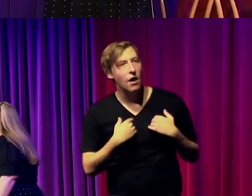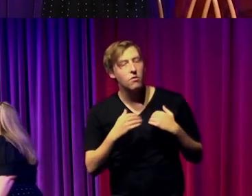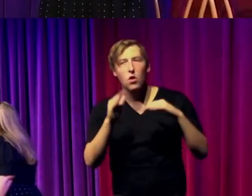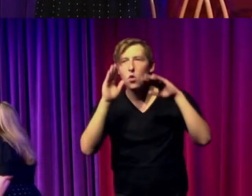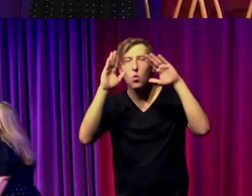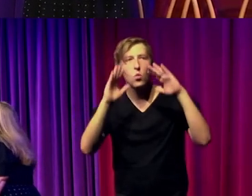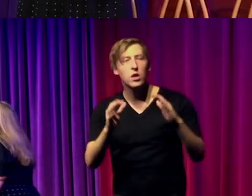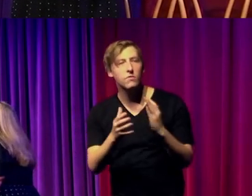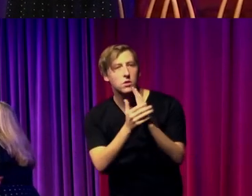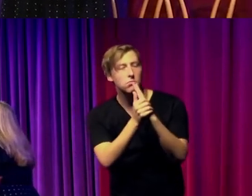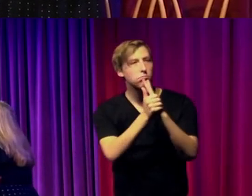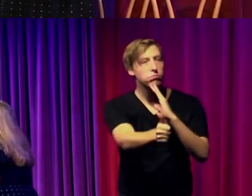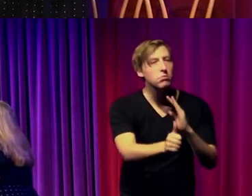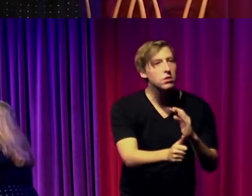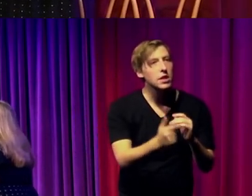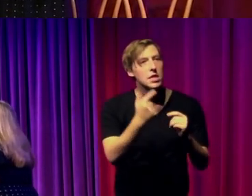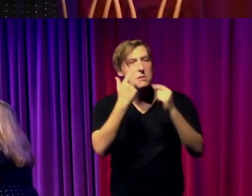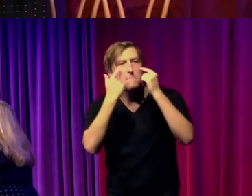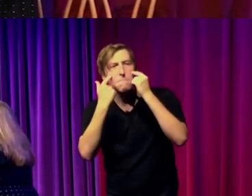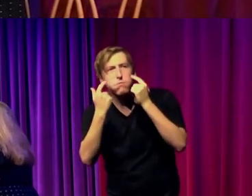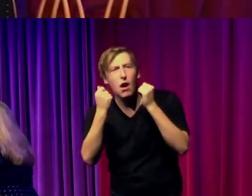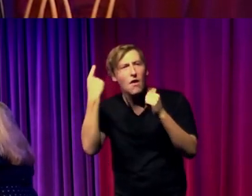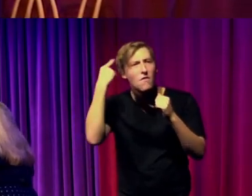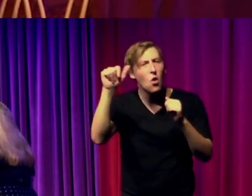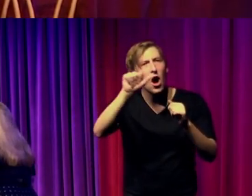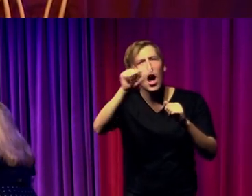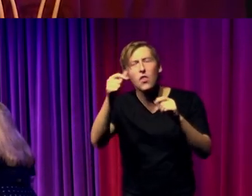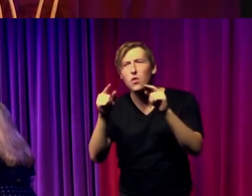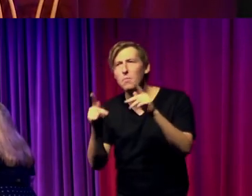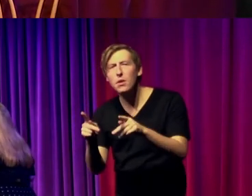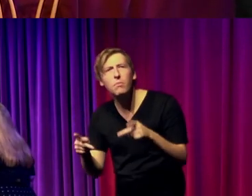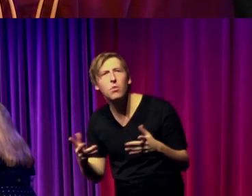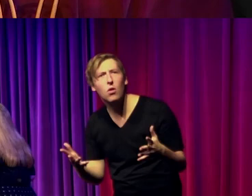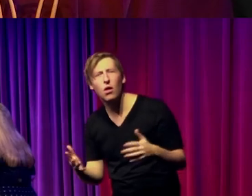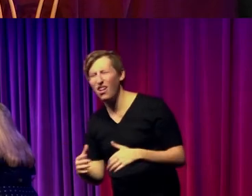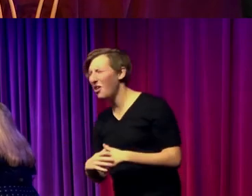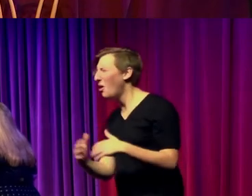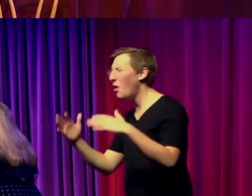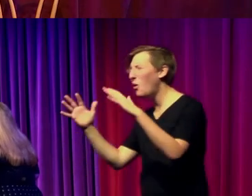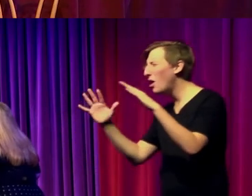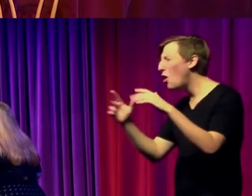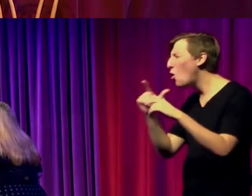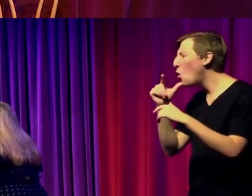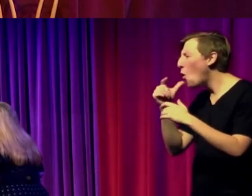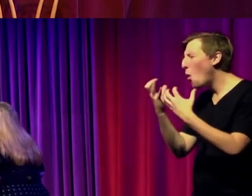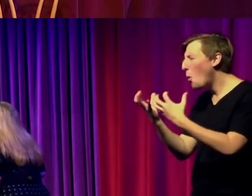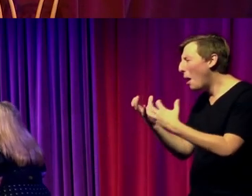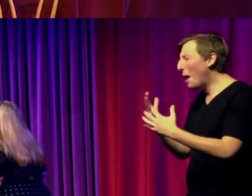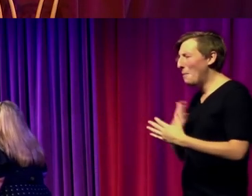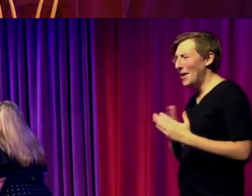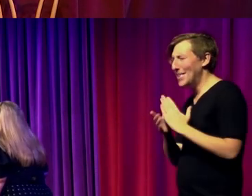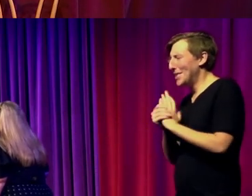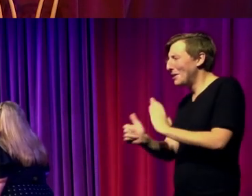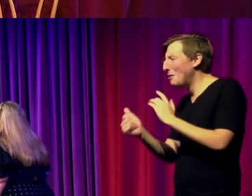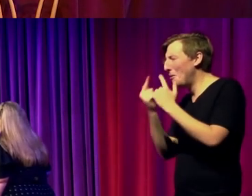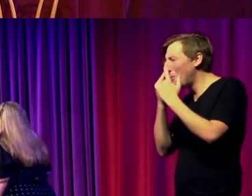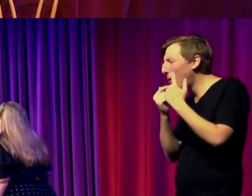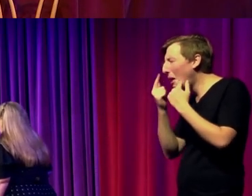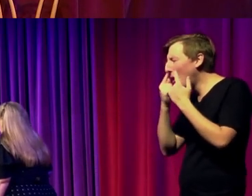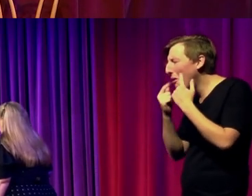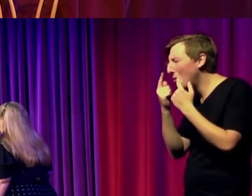for tear. What? No, who would want this? A lot of people. Oh my god.